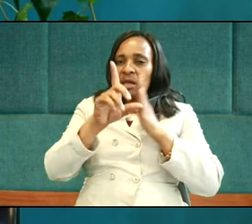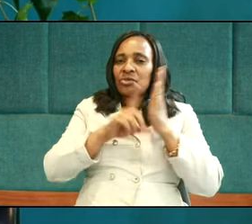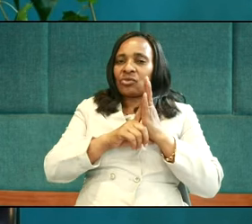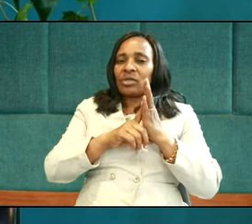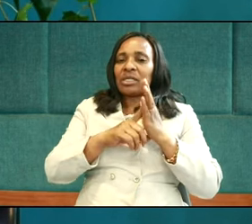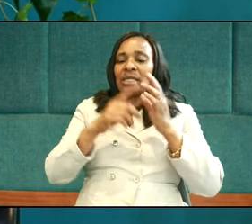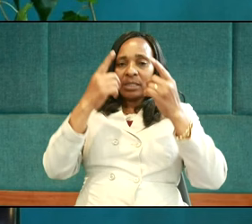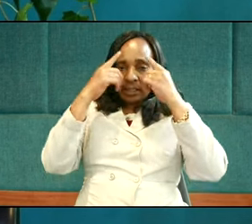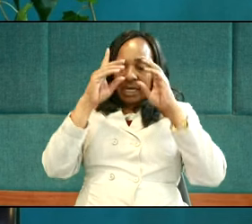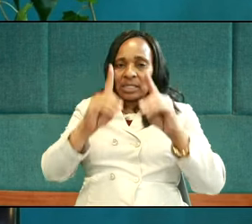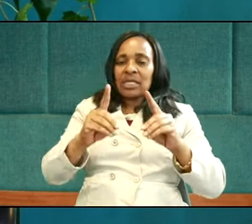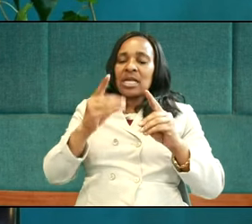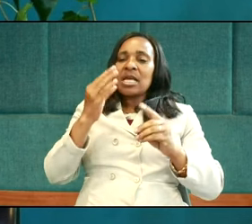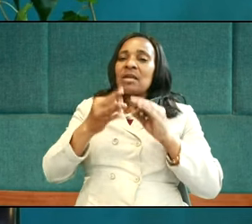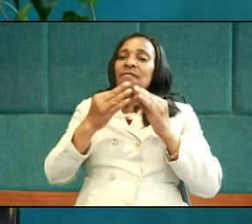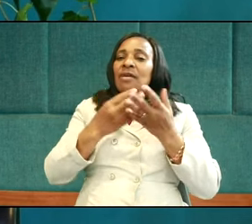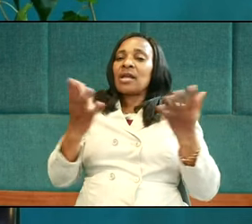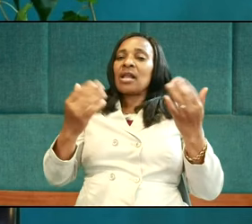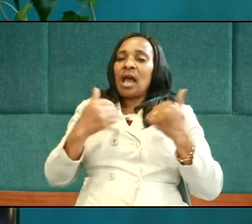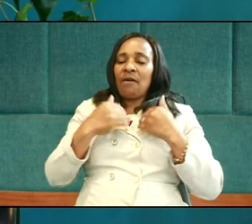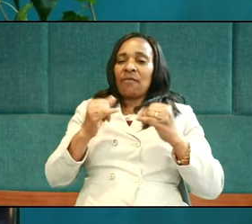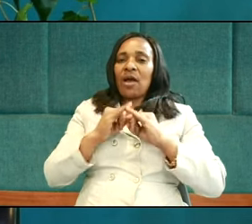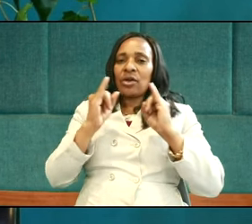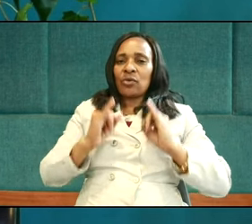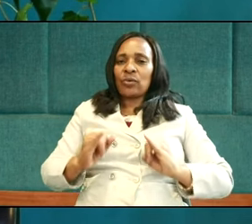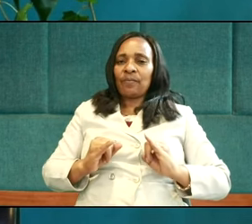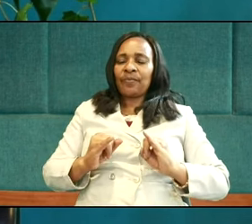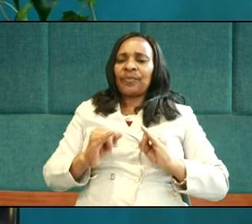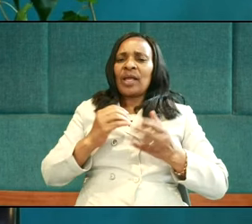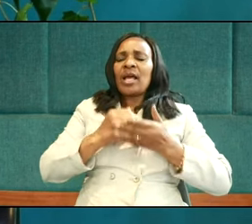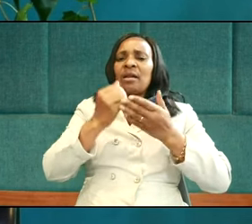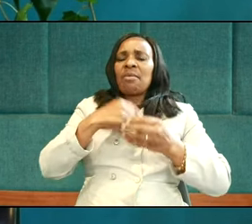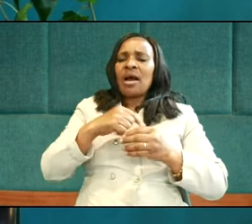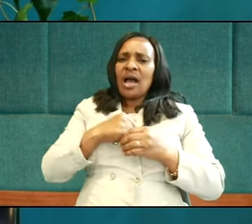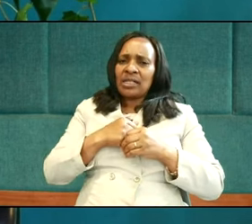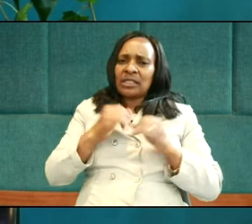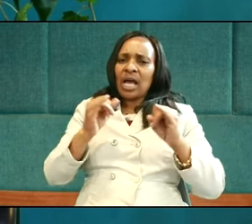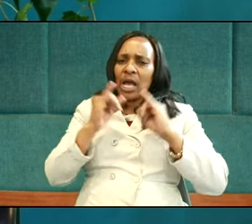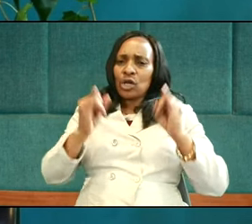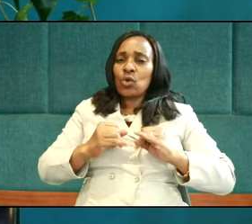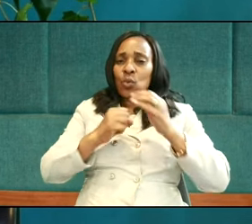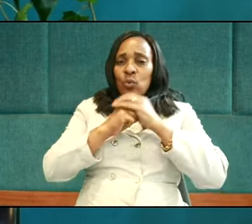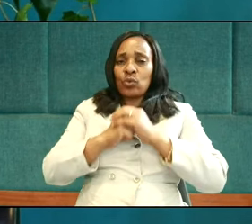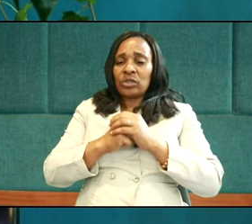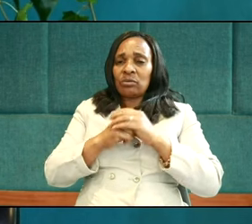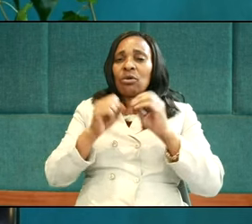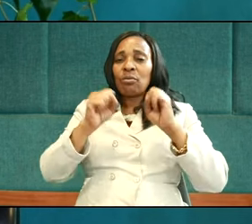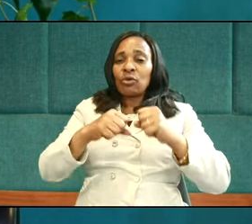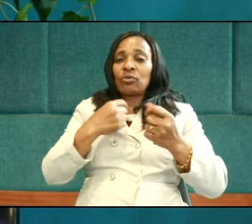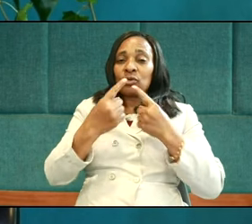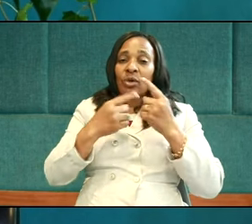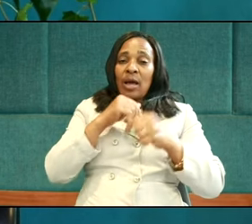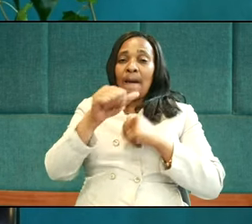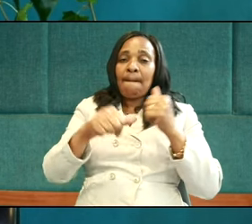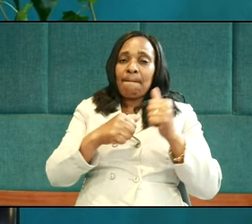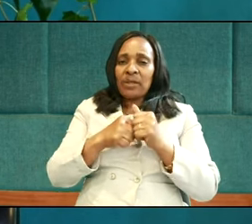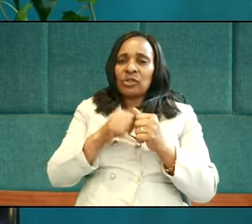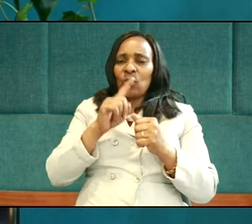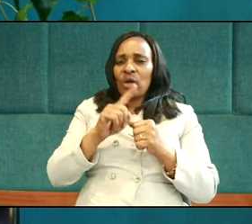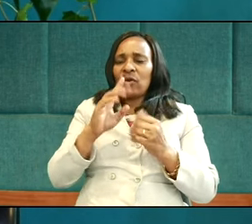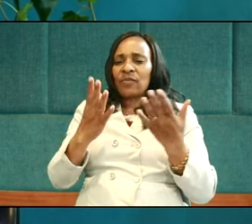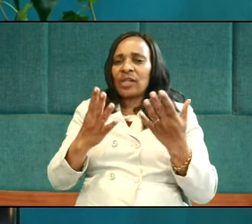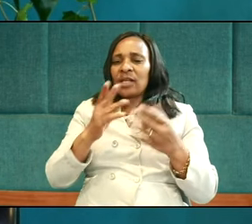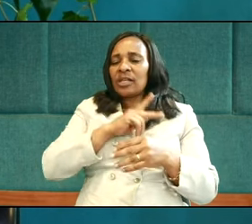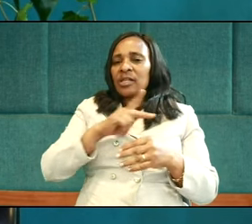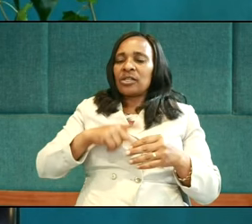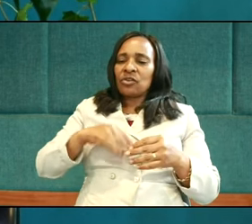at all we have any idols. And to help us know about idol threats and idol worship, we will talk about one of the